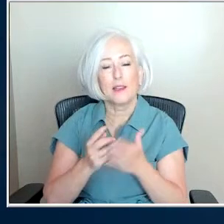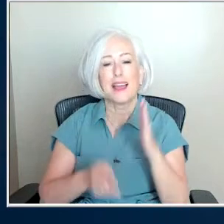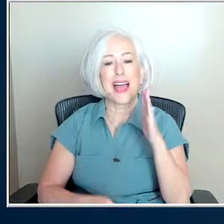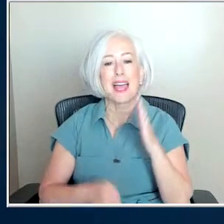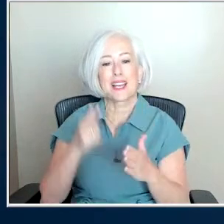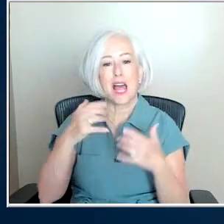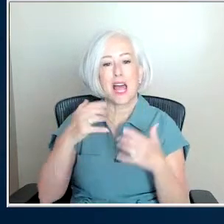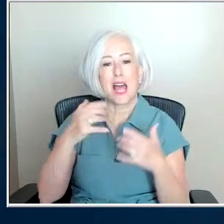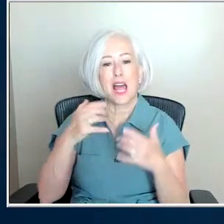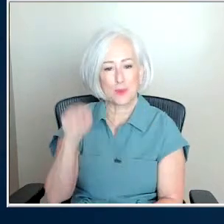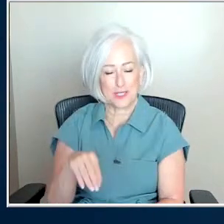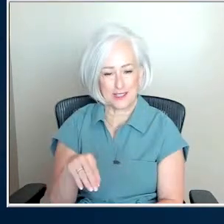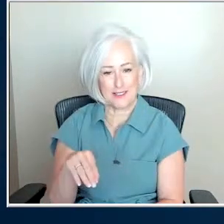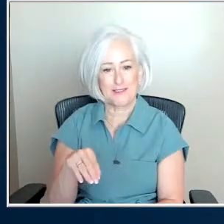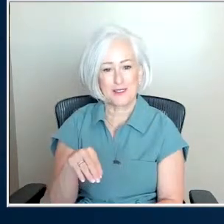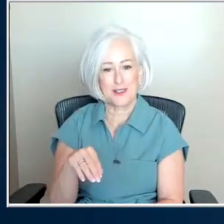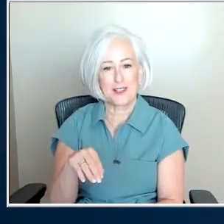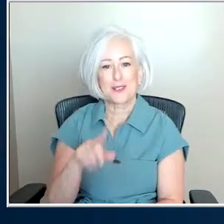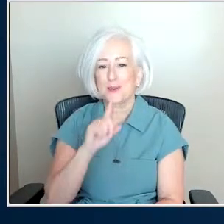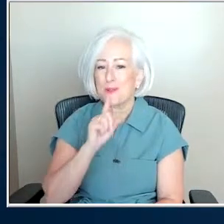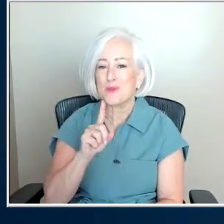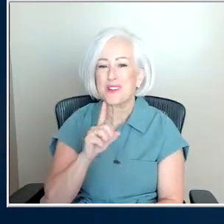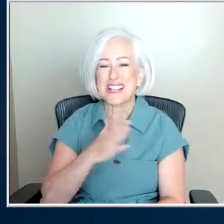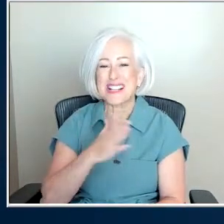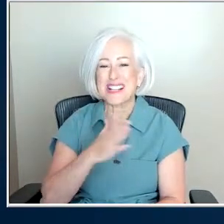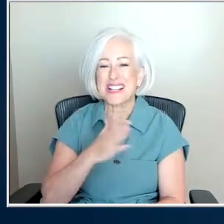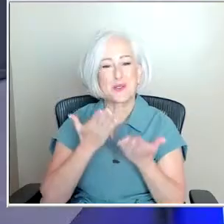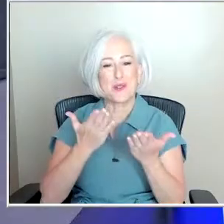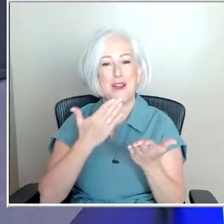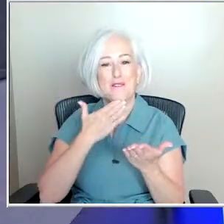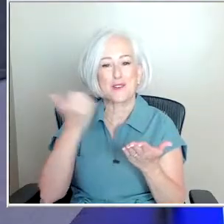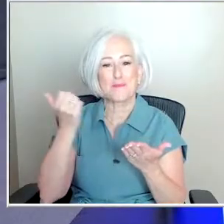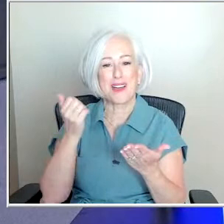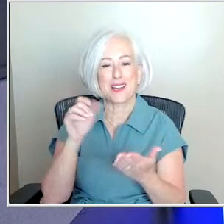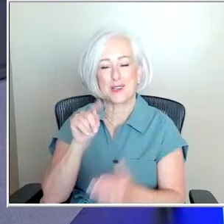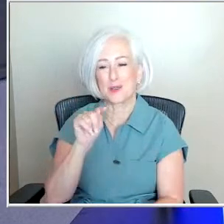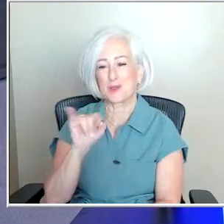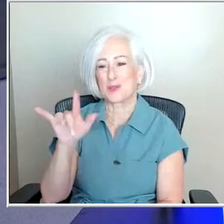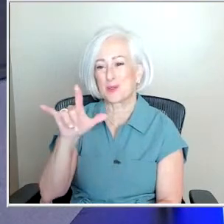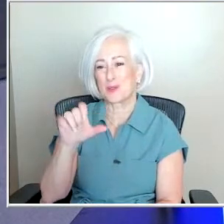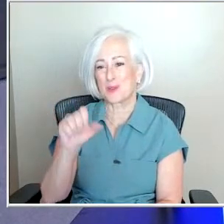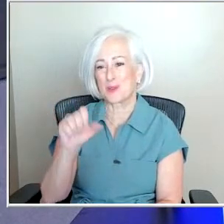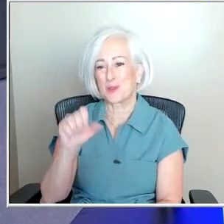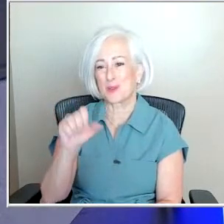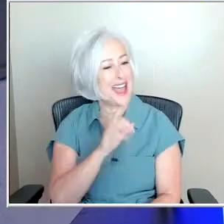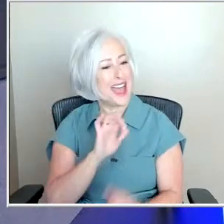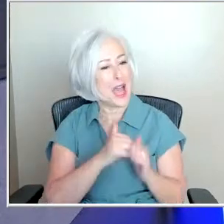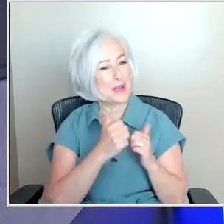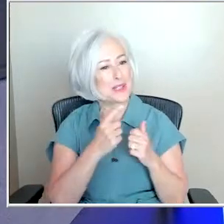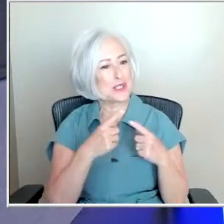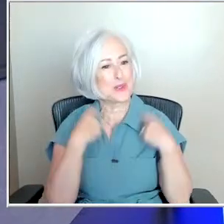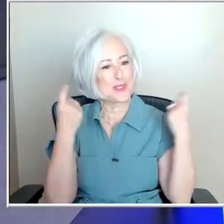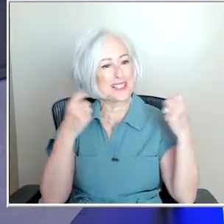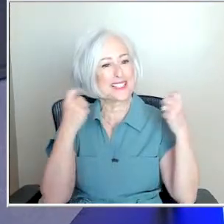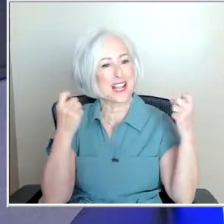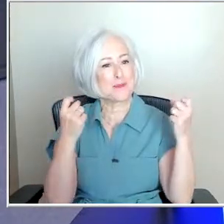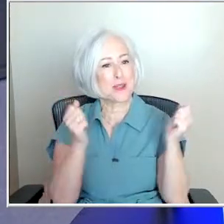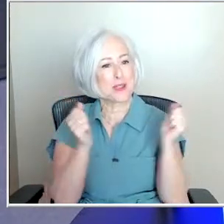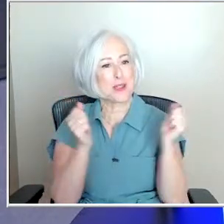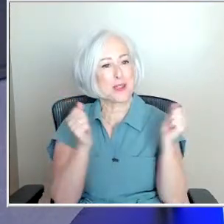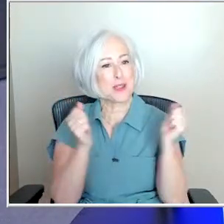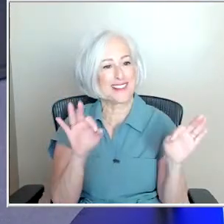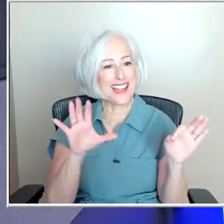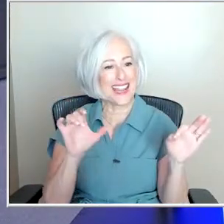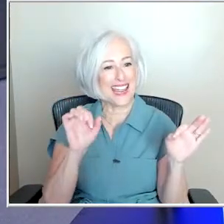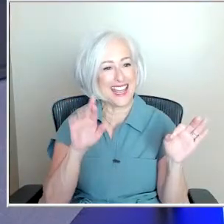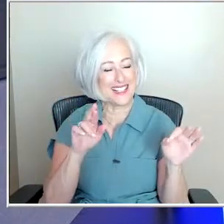we're very happy that we can offer our patients much better tools. That's always the best. Well, how'd you celebrate being cancer-free or being told that's got to be the best